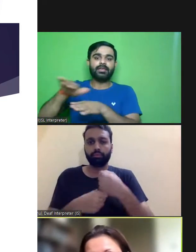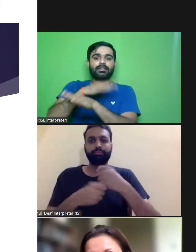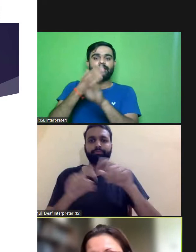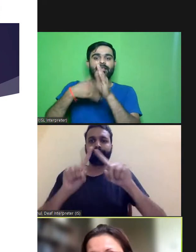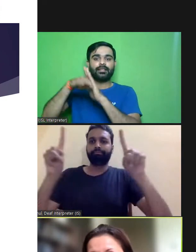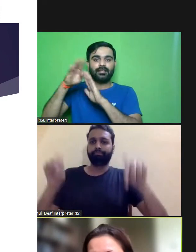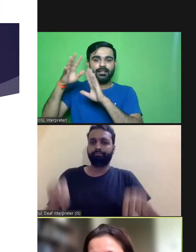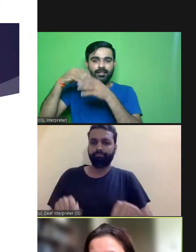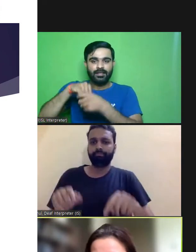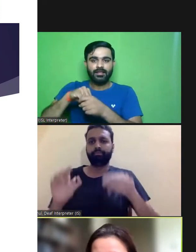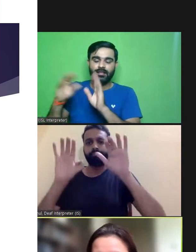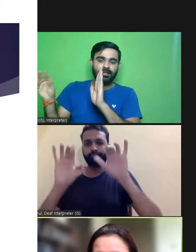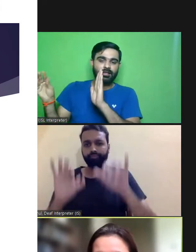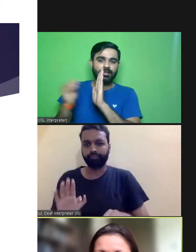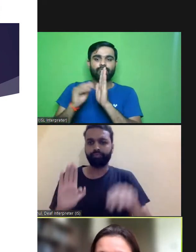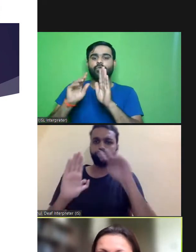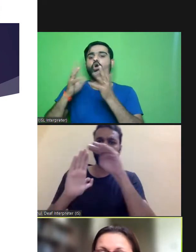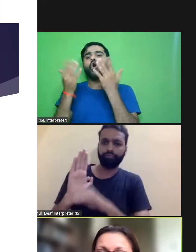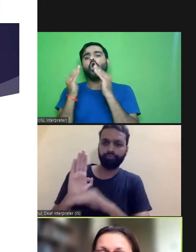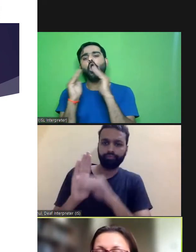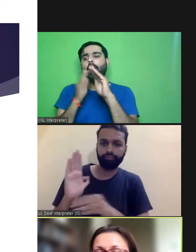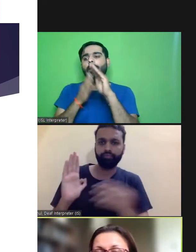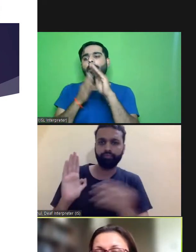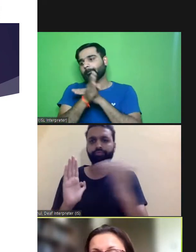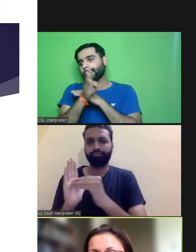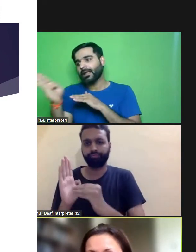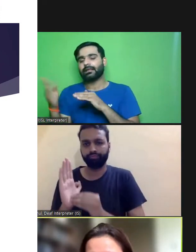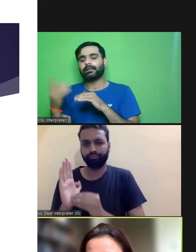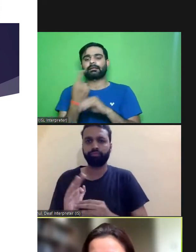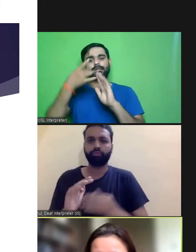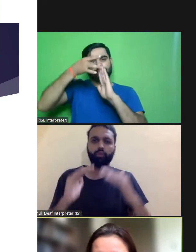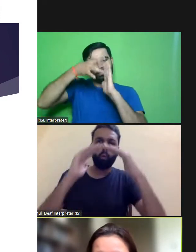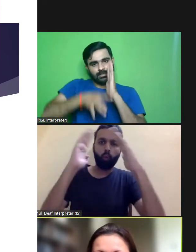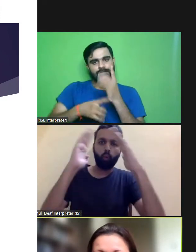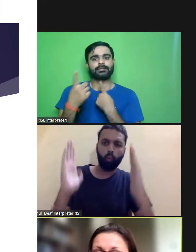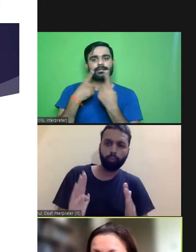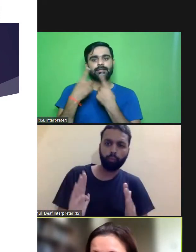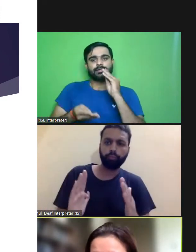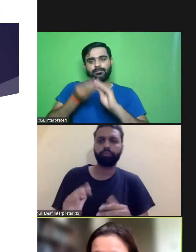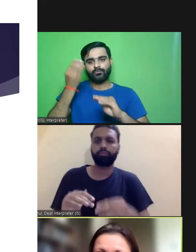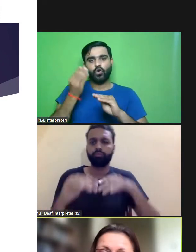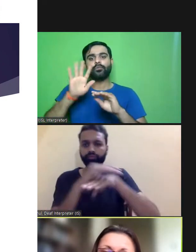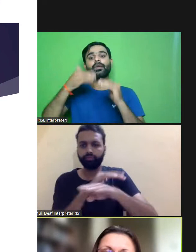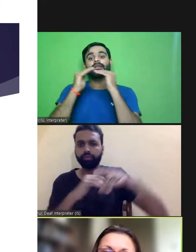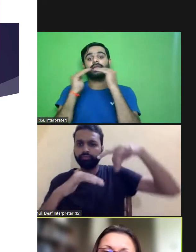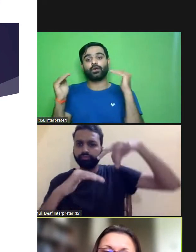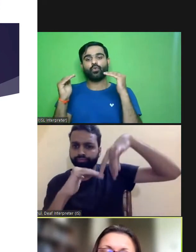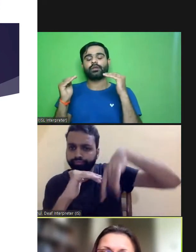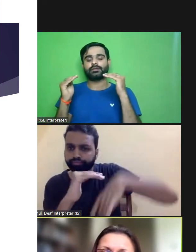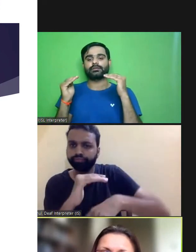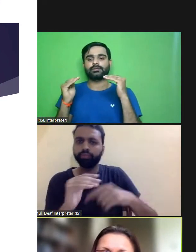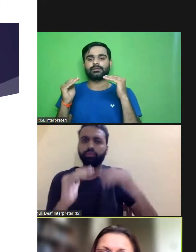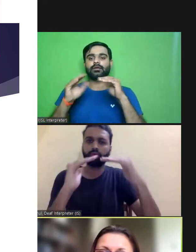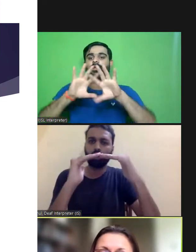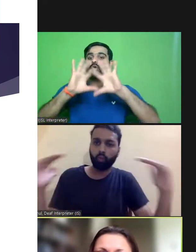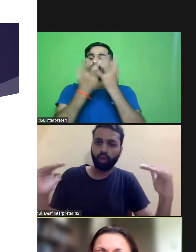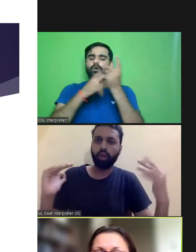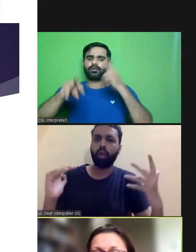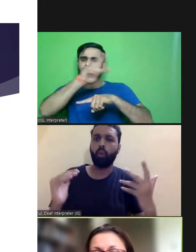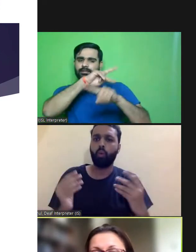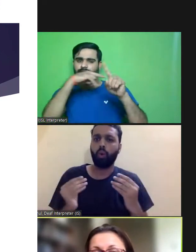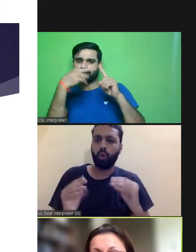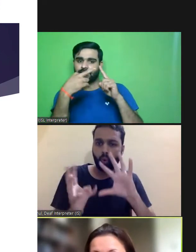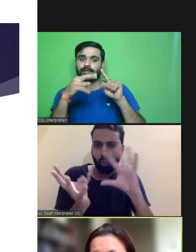measures captured at the household level. And we are going to talk a little bit more when we talk about the global MPI and other indices that have been